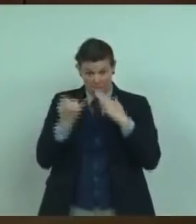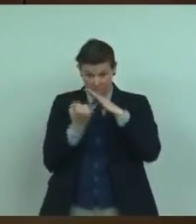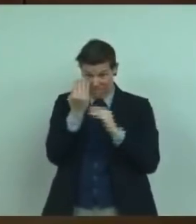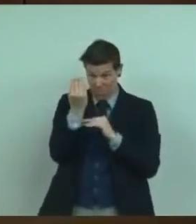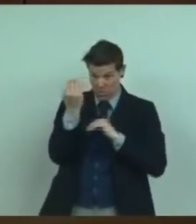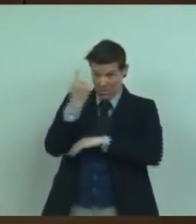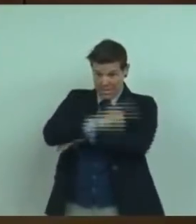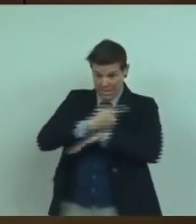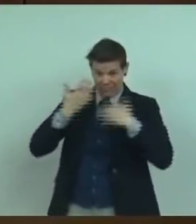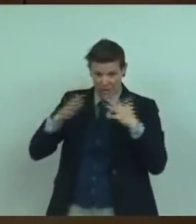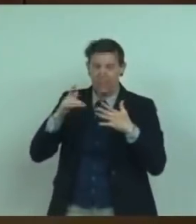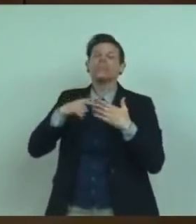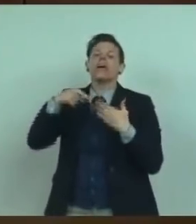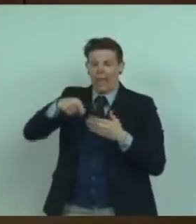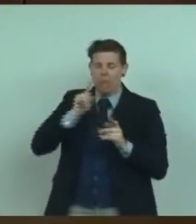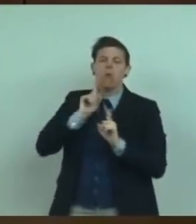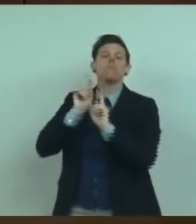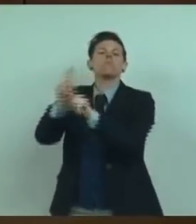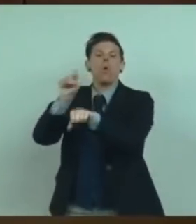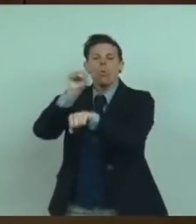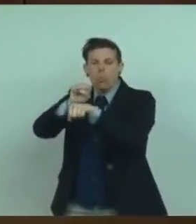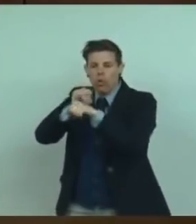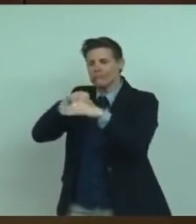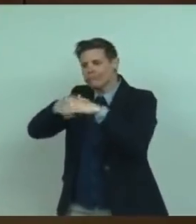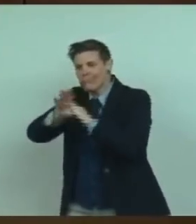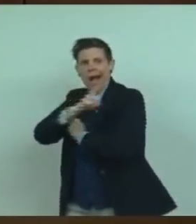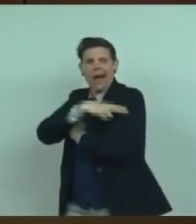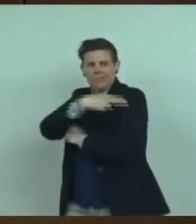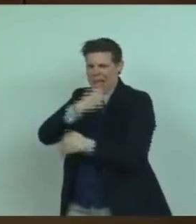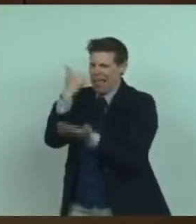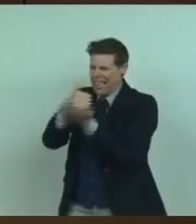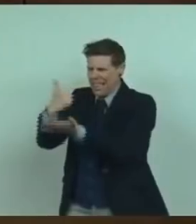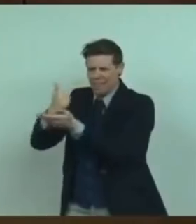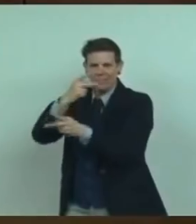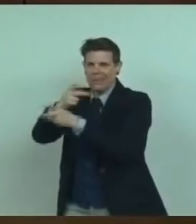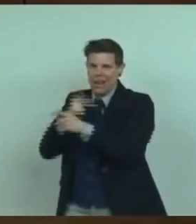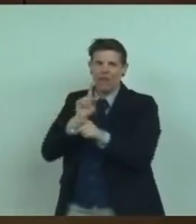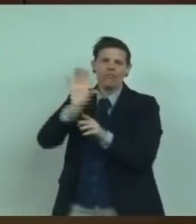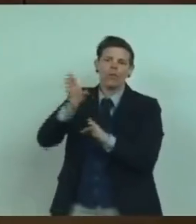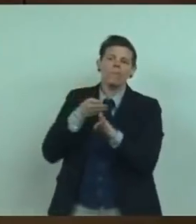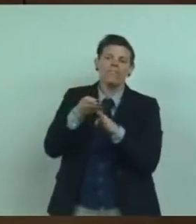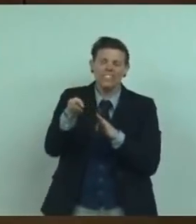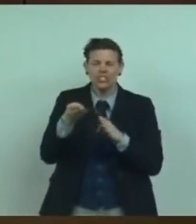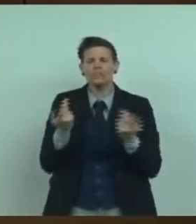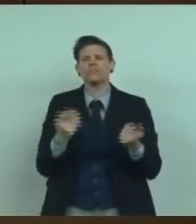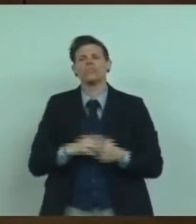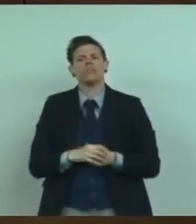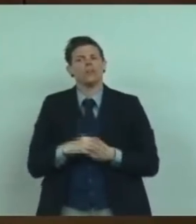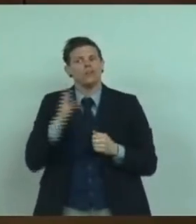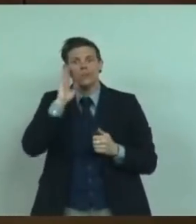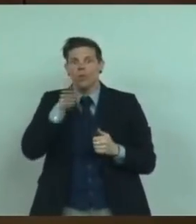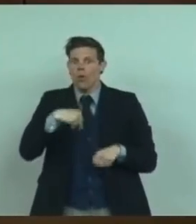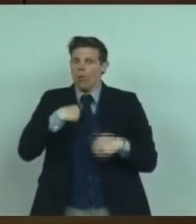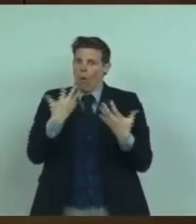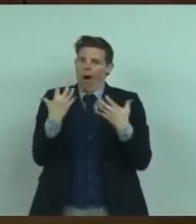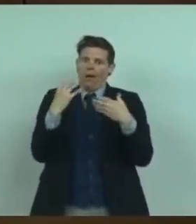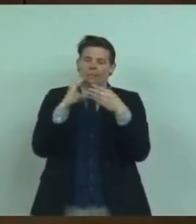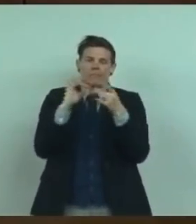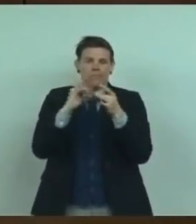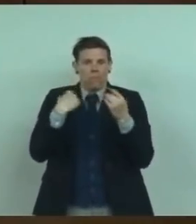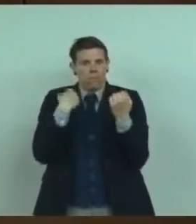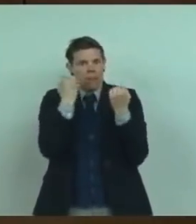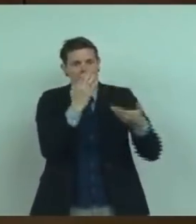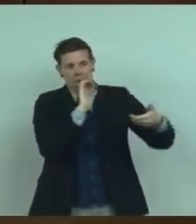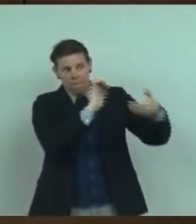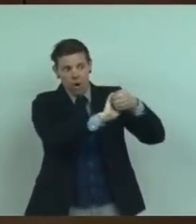also talked a little bit about the incredible companies and partnerships we have in New Mexico, and we're going to talk a little bit more during this update